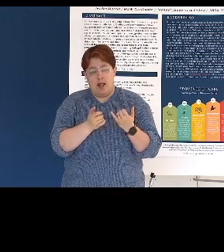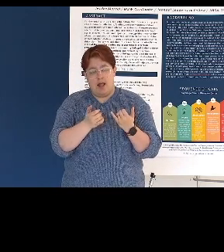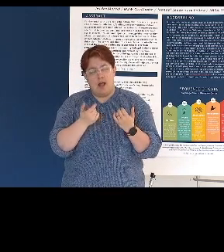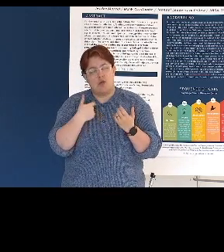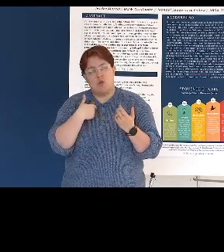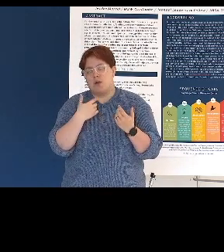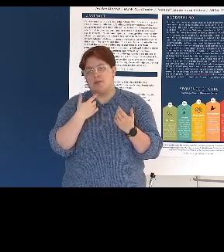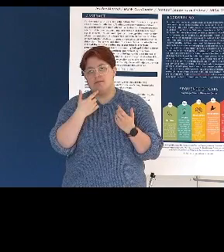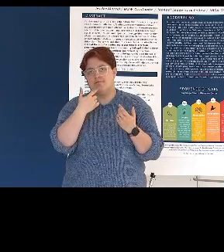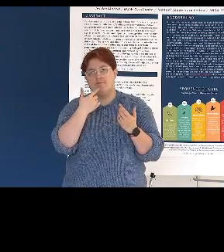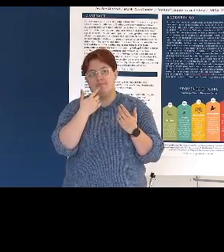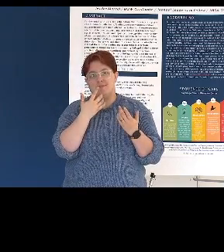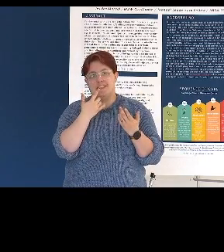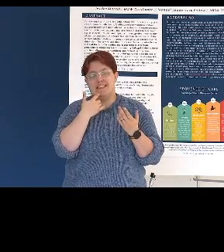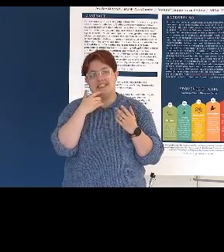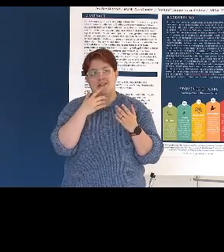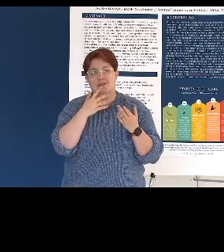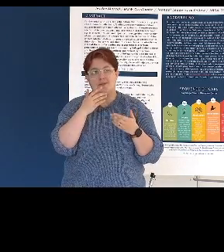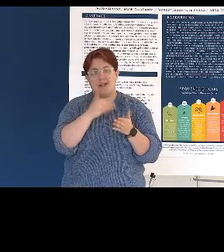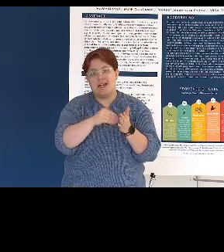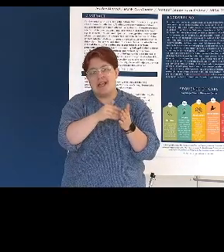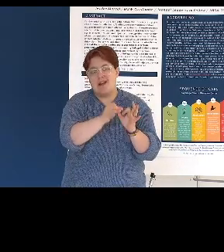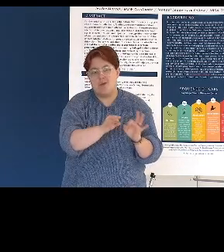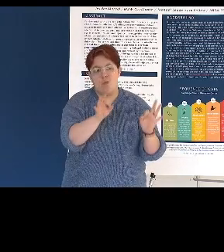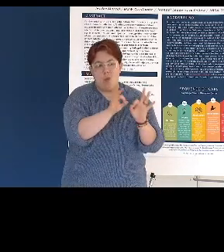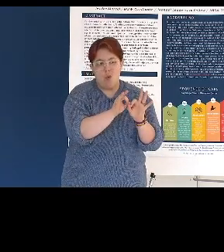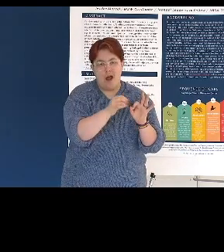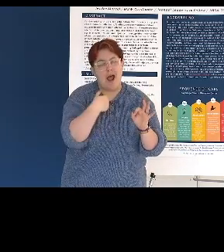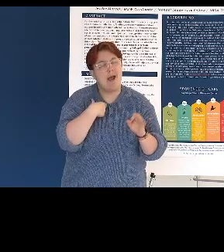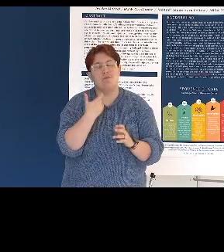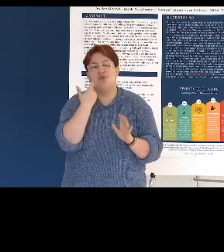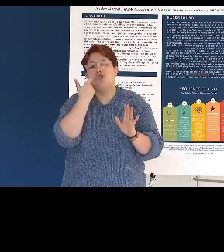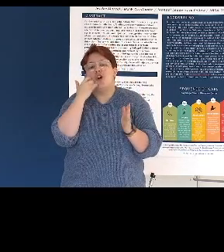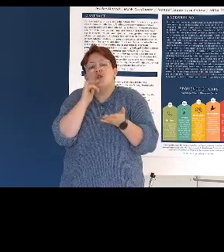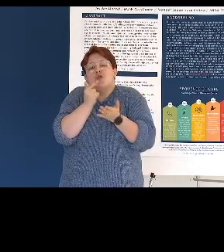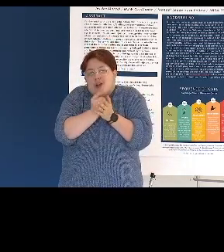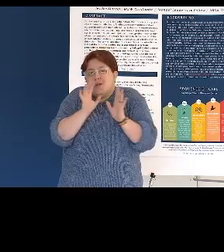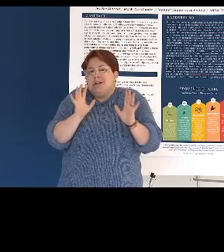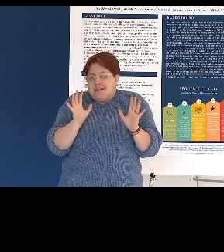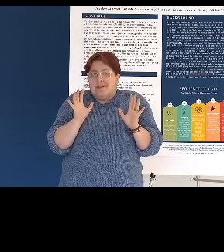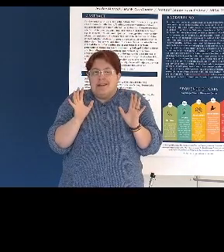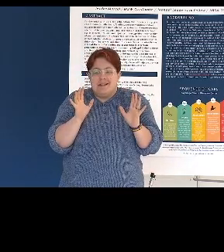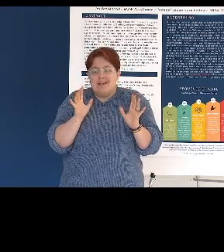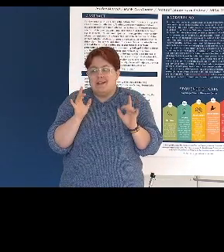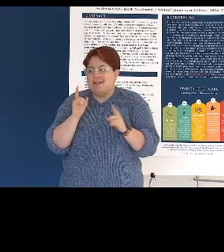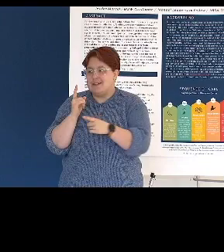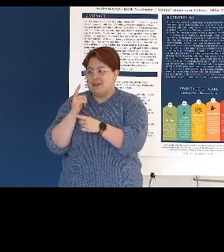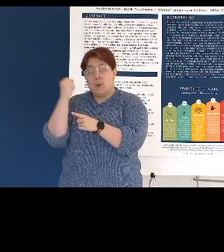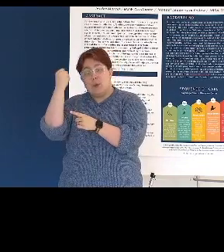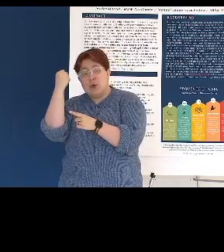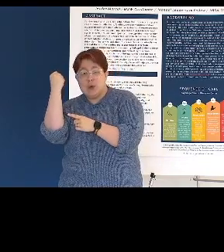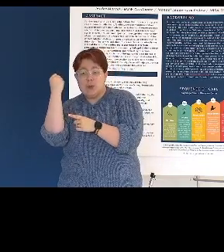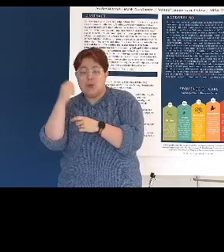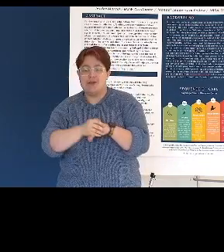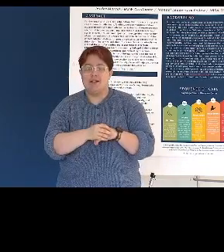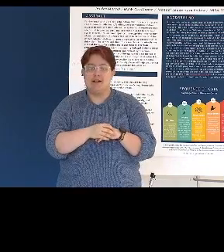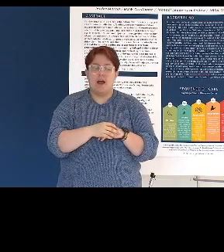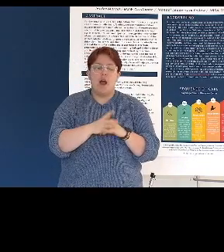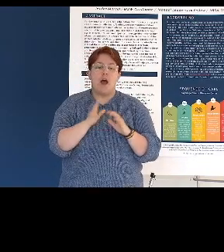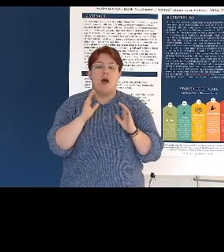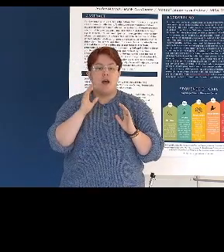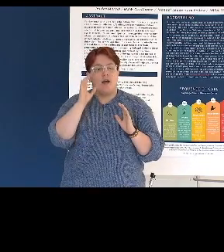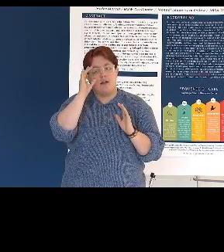overstate the significance of what I'm telling you today. I am just graduating. But I